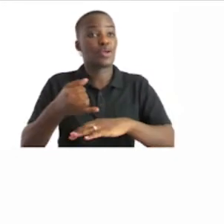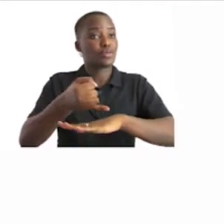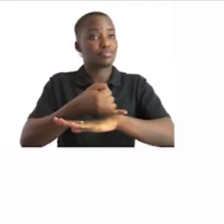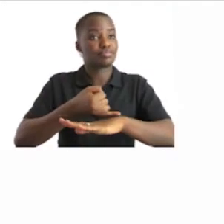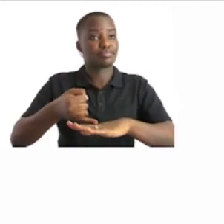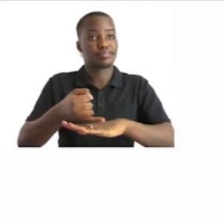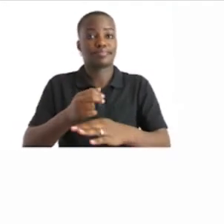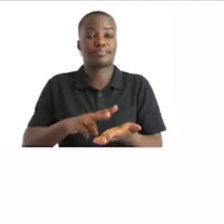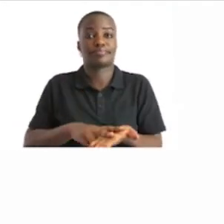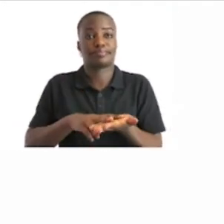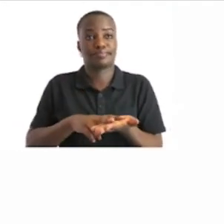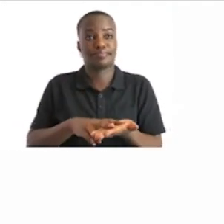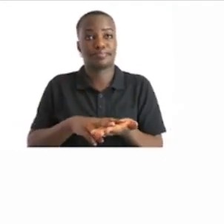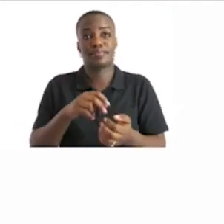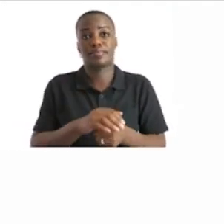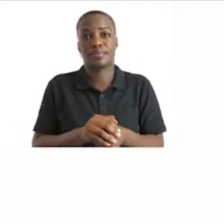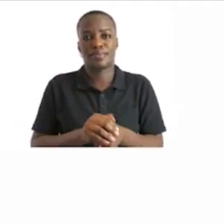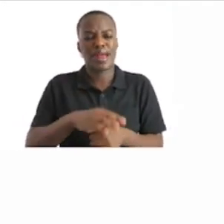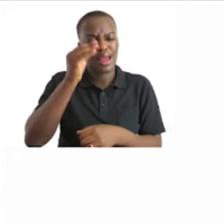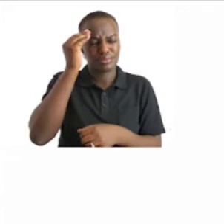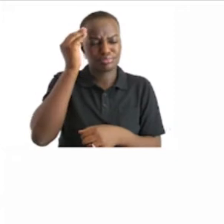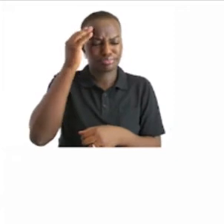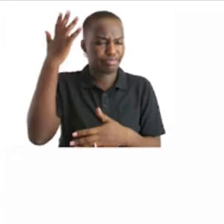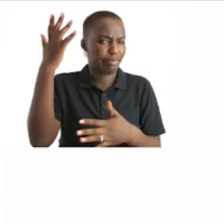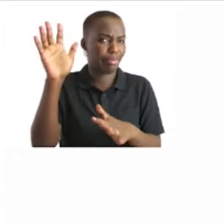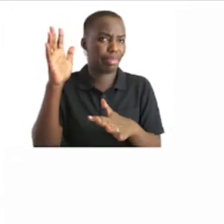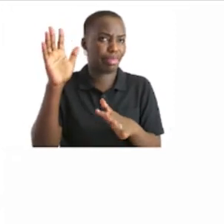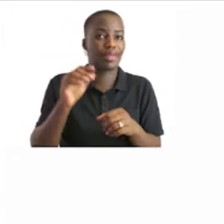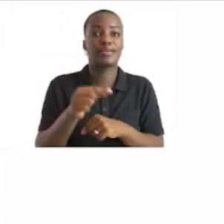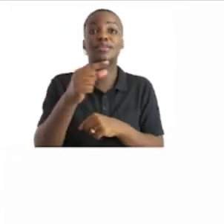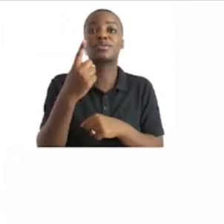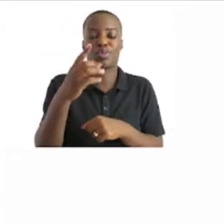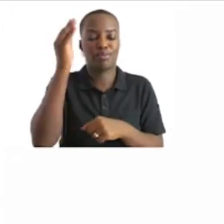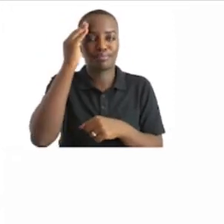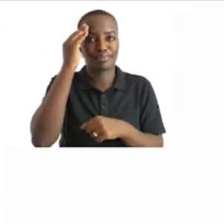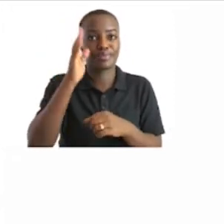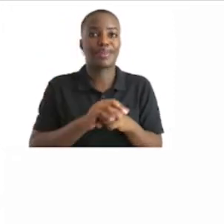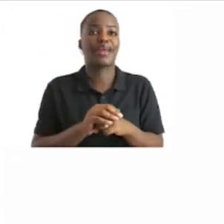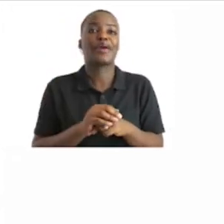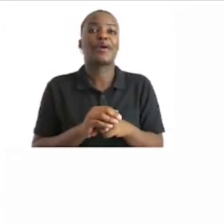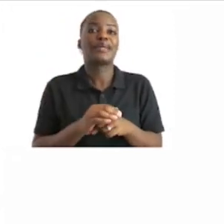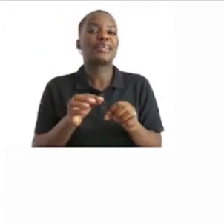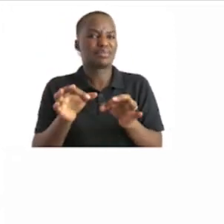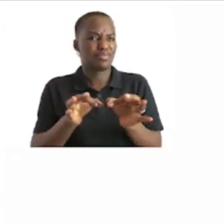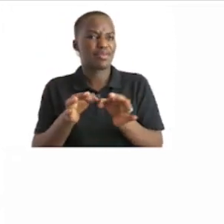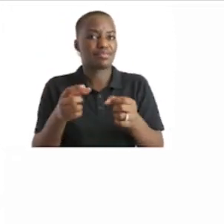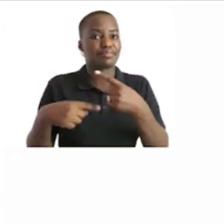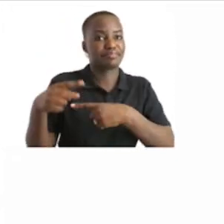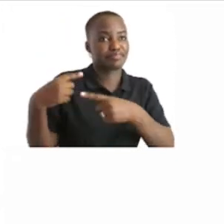value. Now I know you know place value from grade 1, and we're just going to explain it